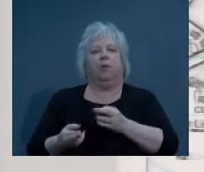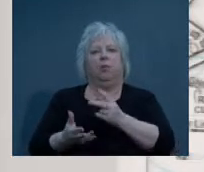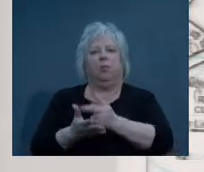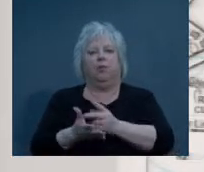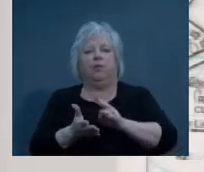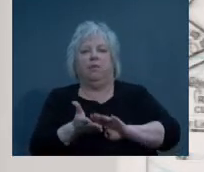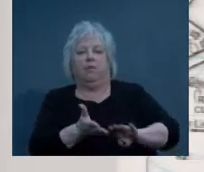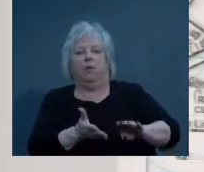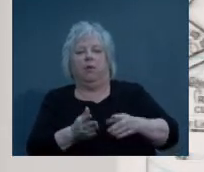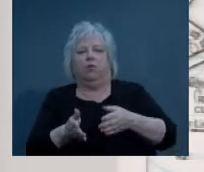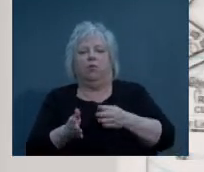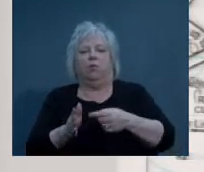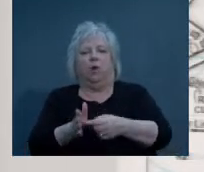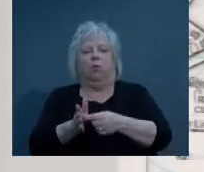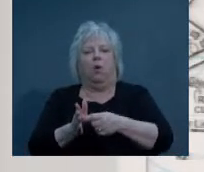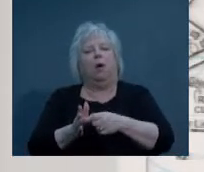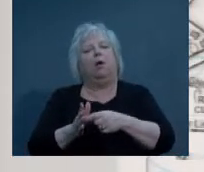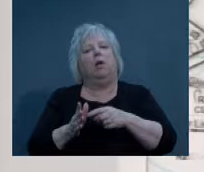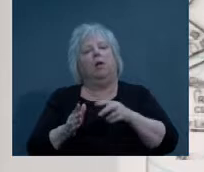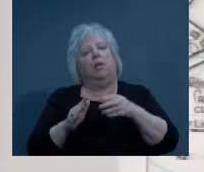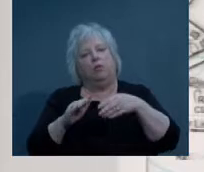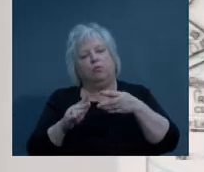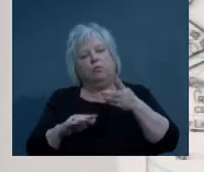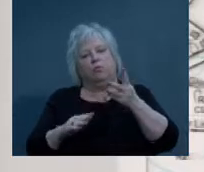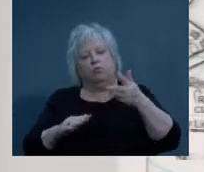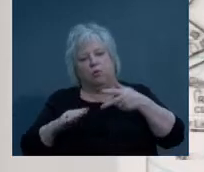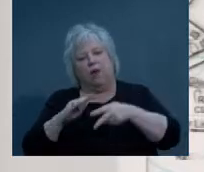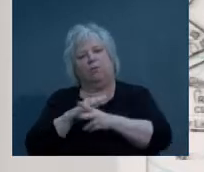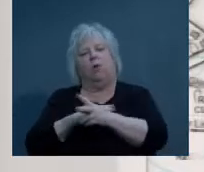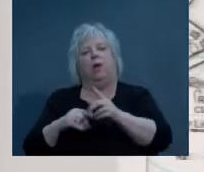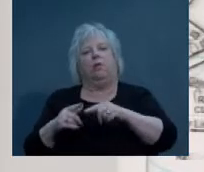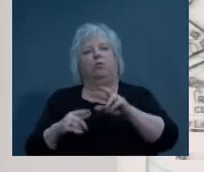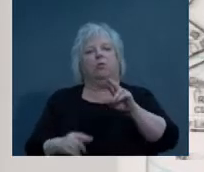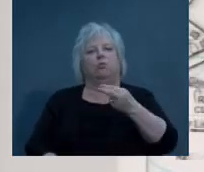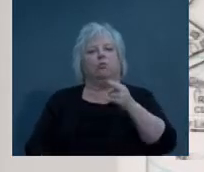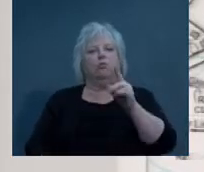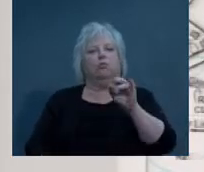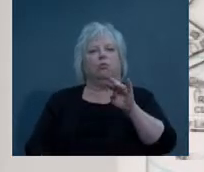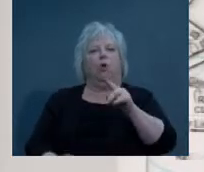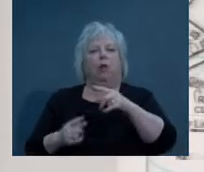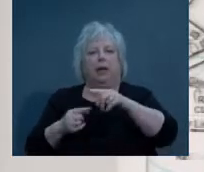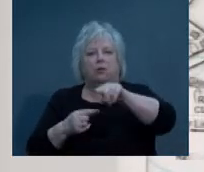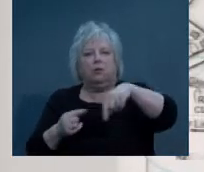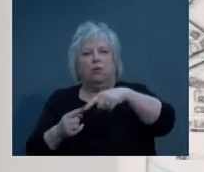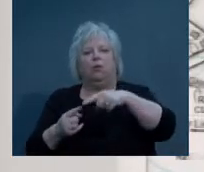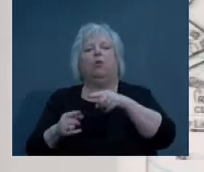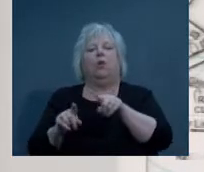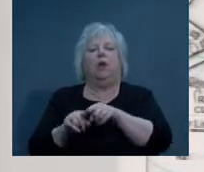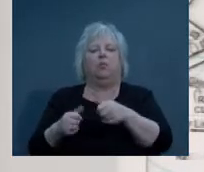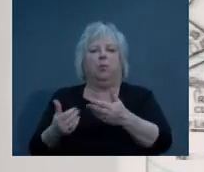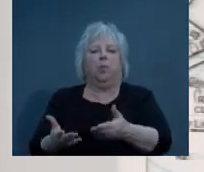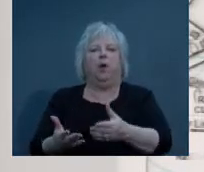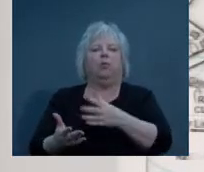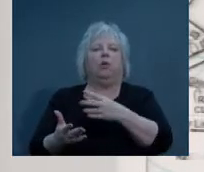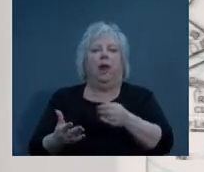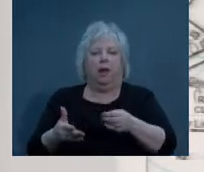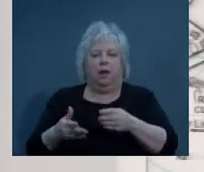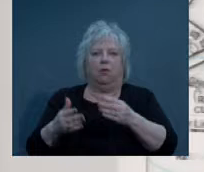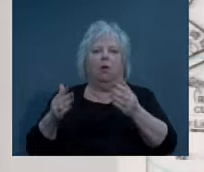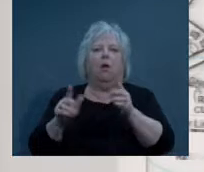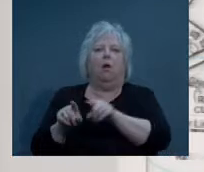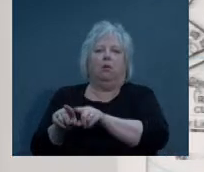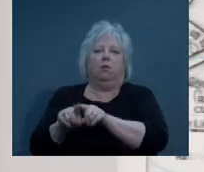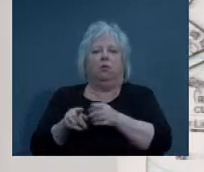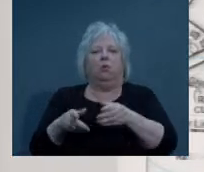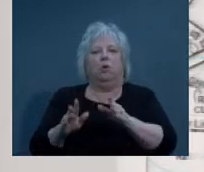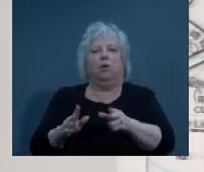variance to allow the driveways to Rawling Circle as proposed. Staff recommends approval of the variance to allow parked vehicles to back into the service